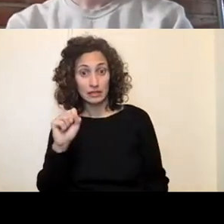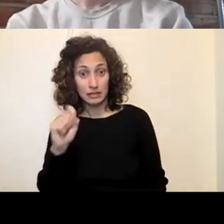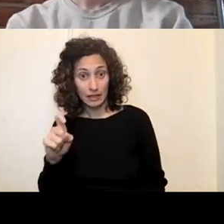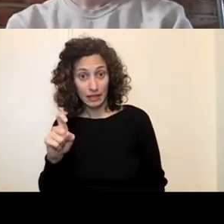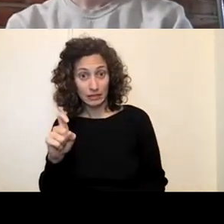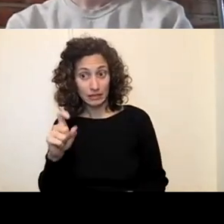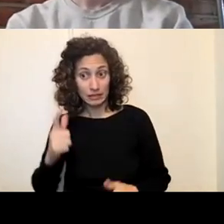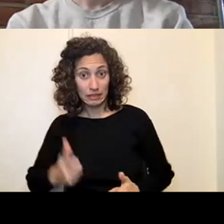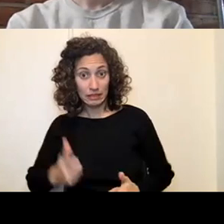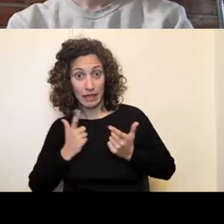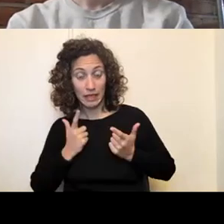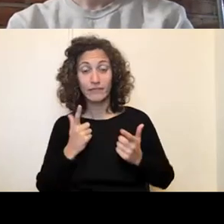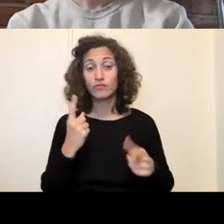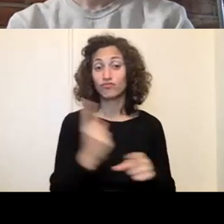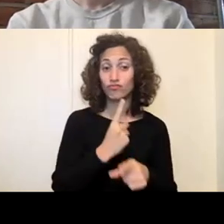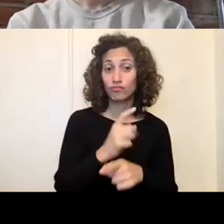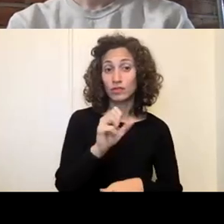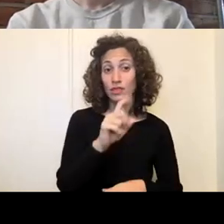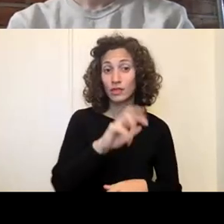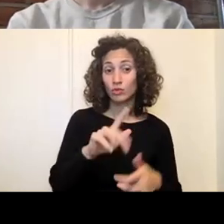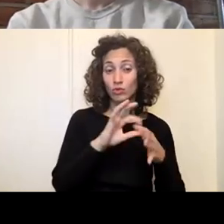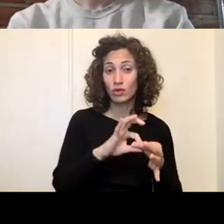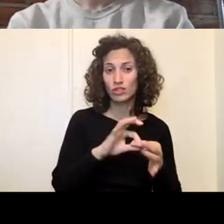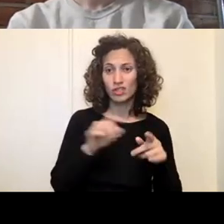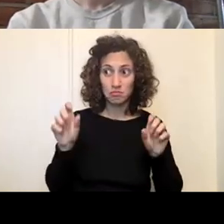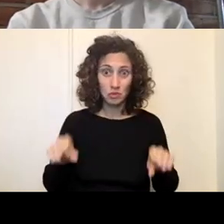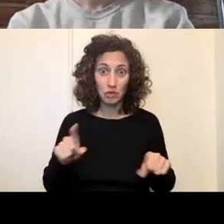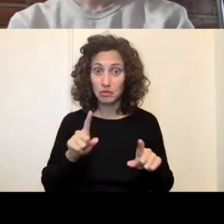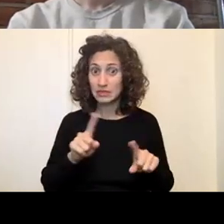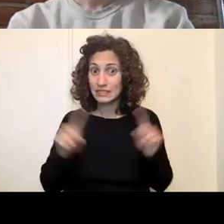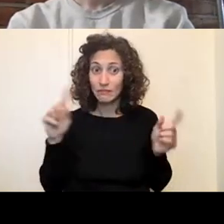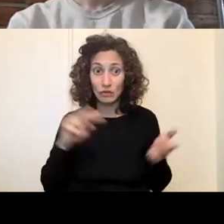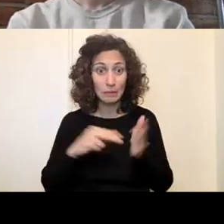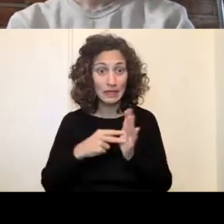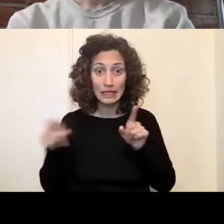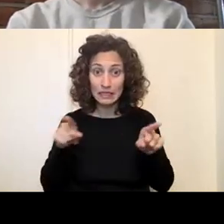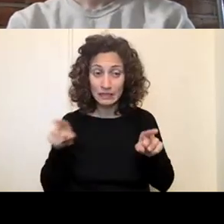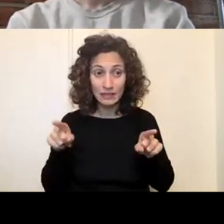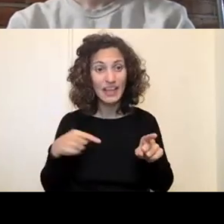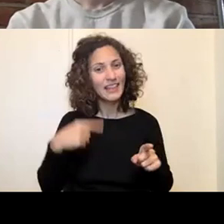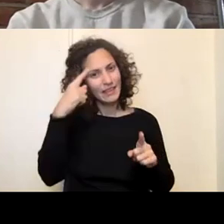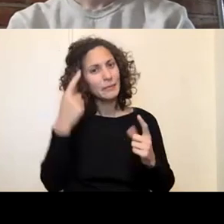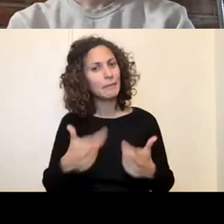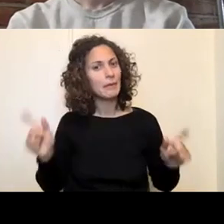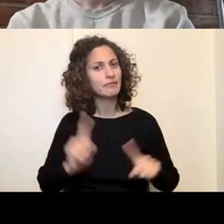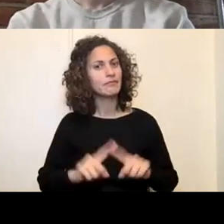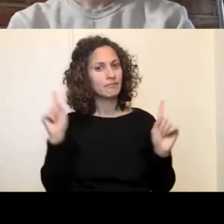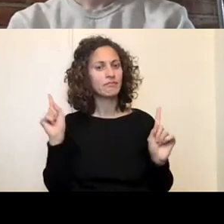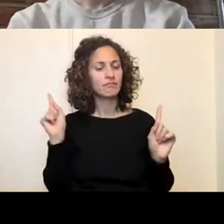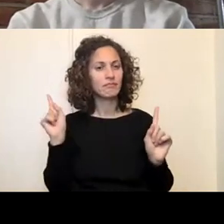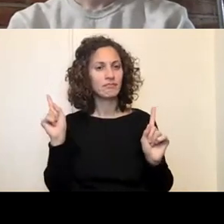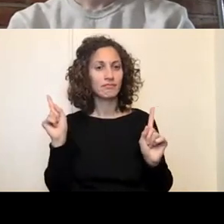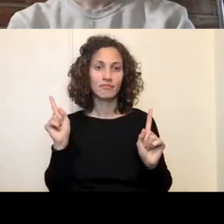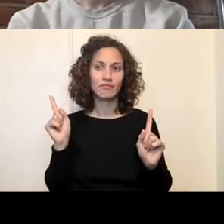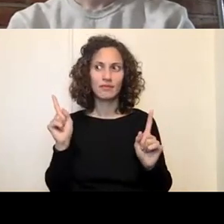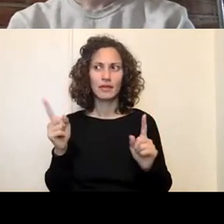to different people. And I think that's a small part of the stigma regarding disability and sexuality can come from quotes like